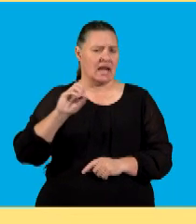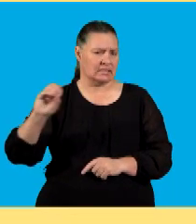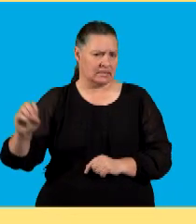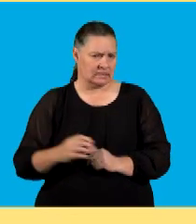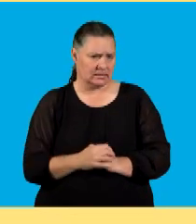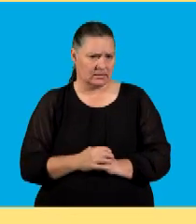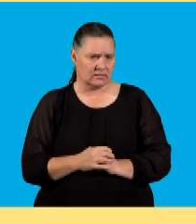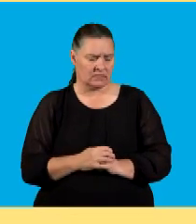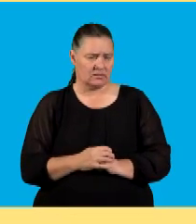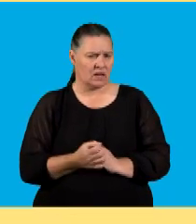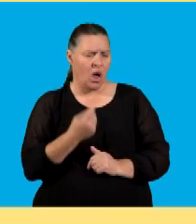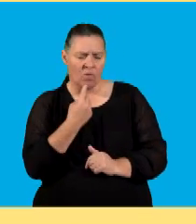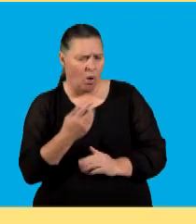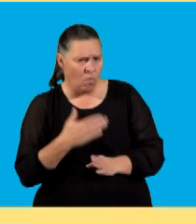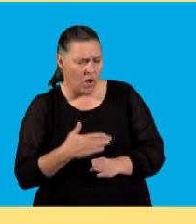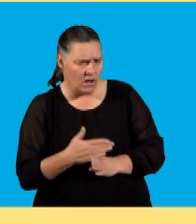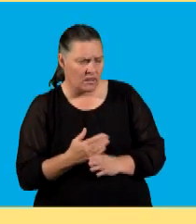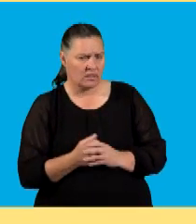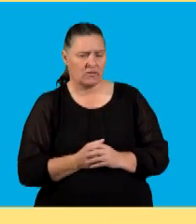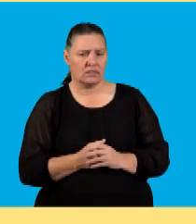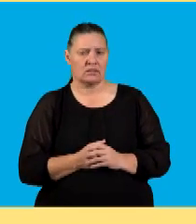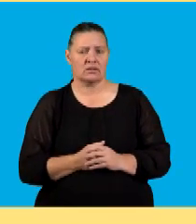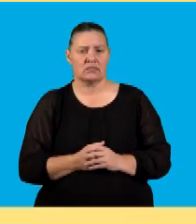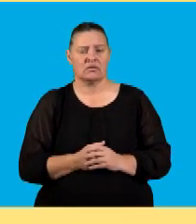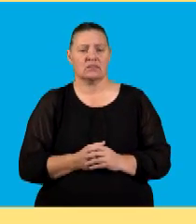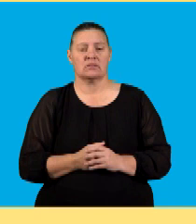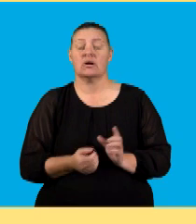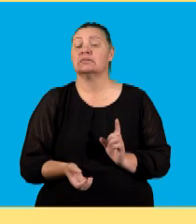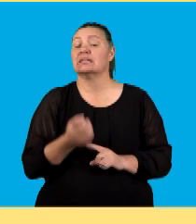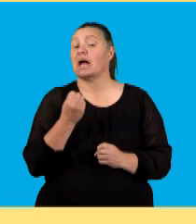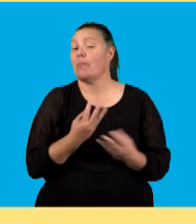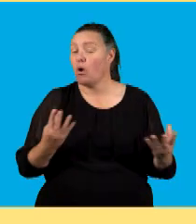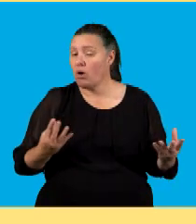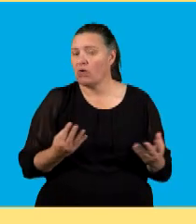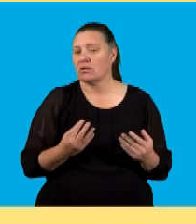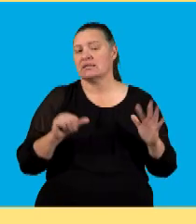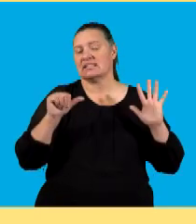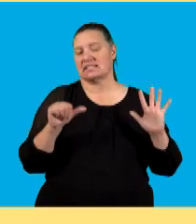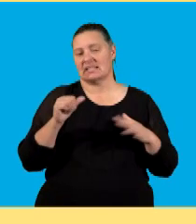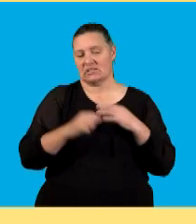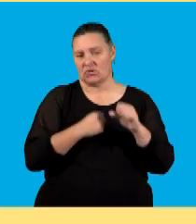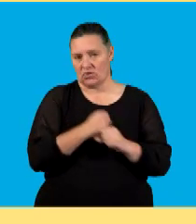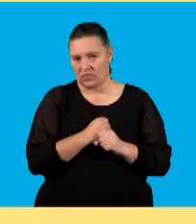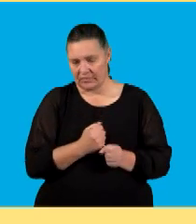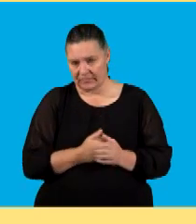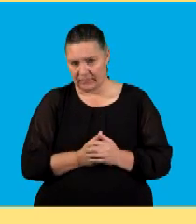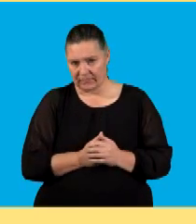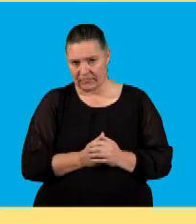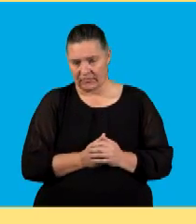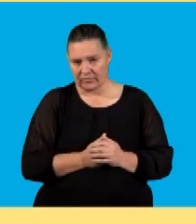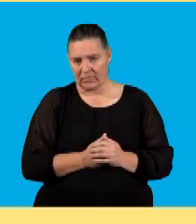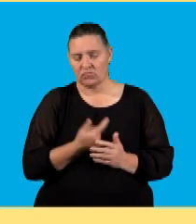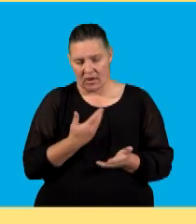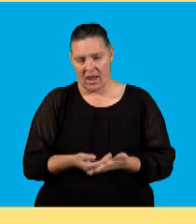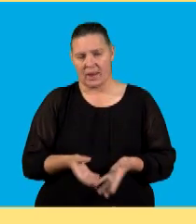243,300? Before she reaches this, how many years does it take? It took her how many years? It took her 6